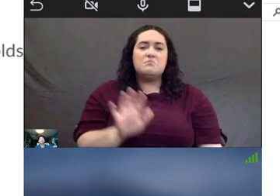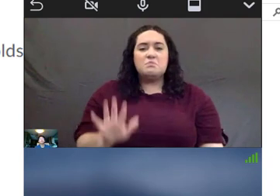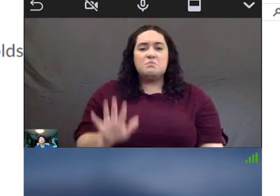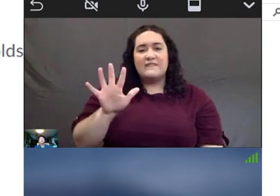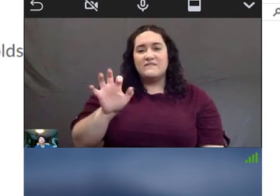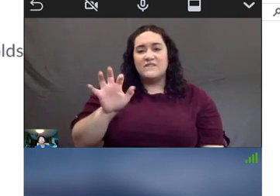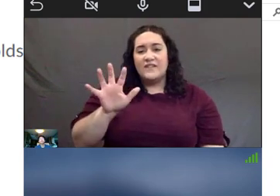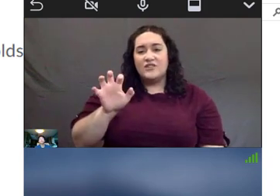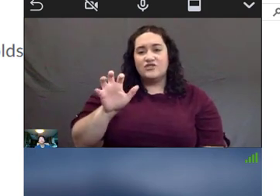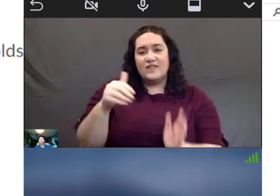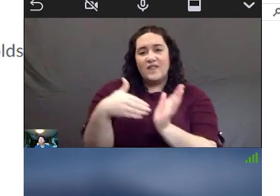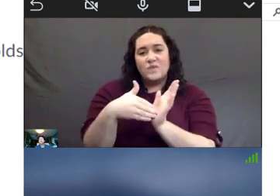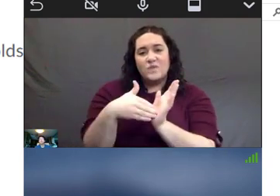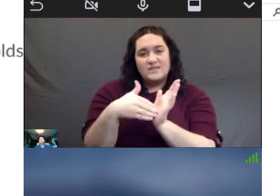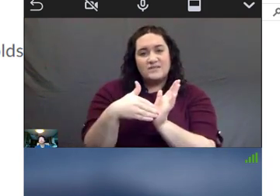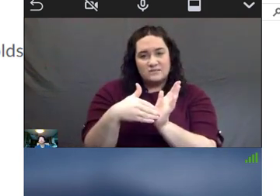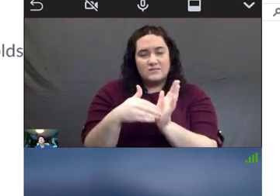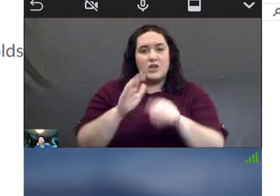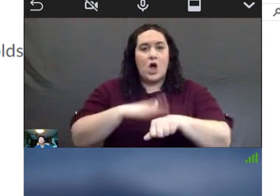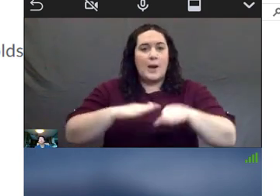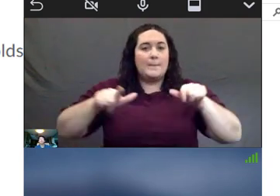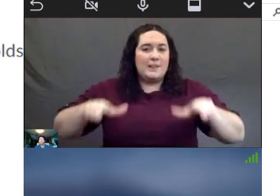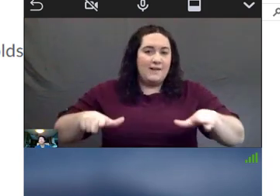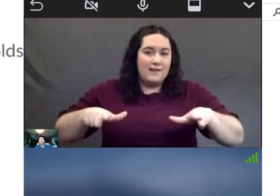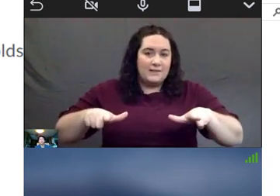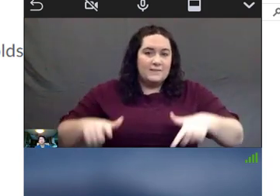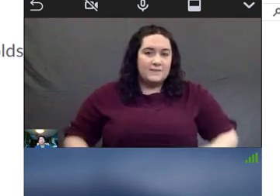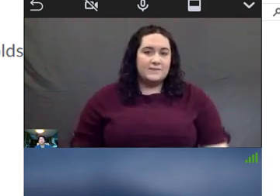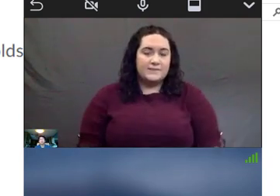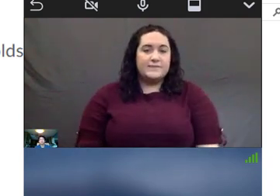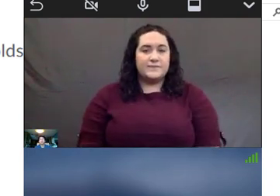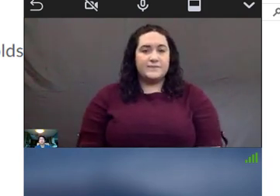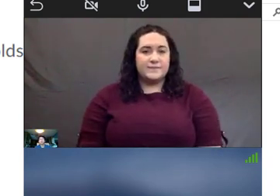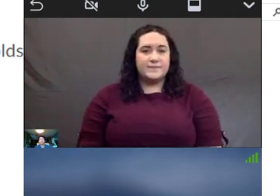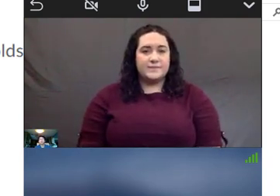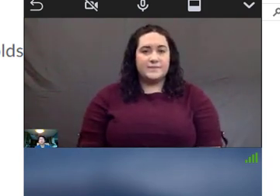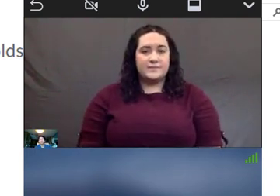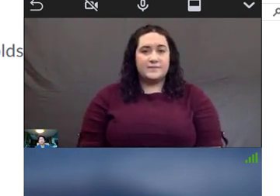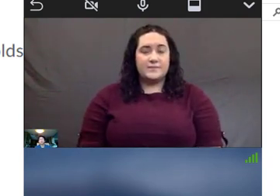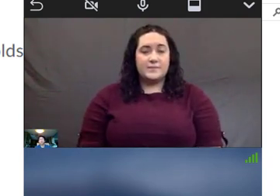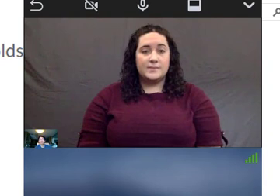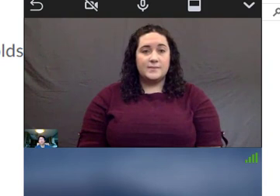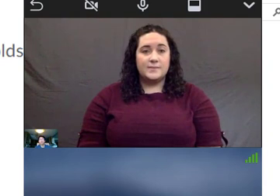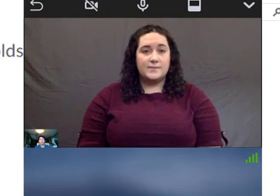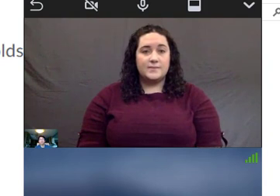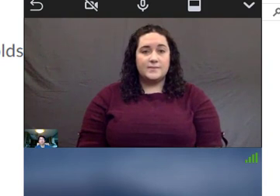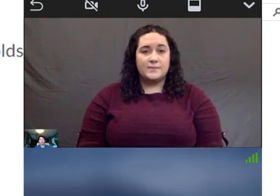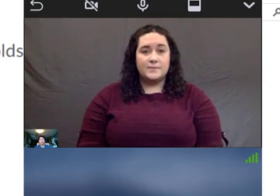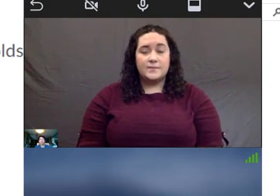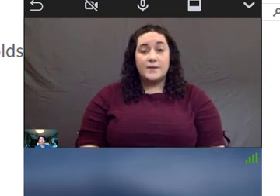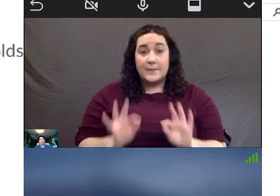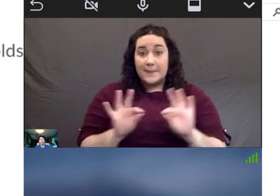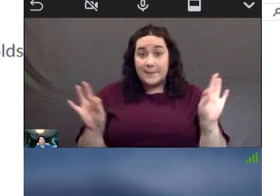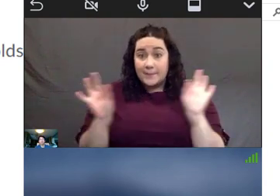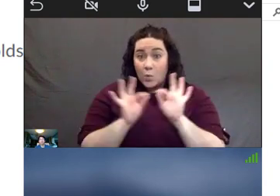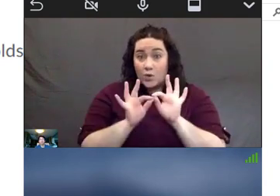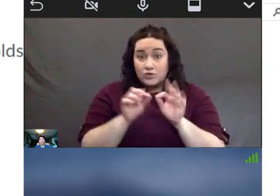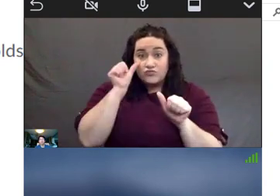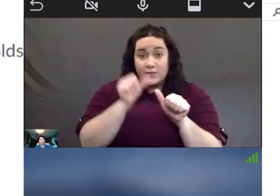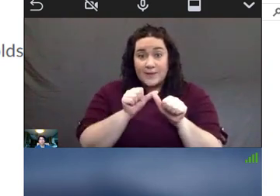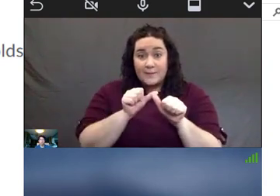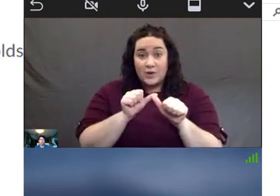plate in parallel flow. It's always important to remember that these are guidelines. So the Reynolds